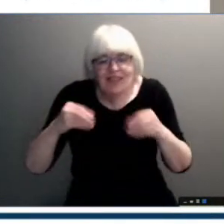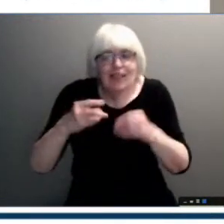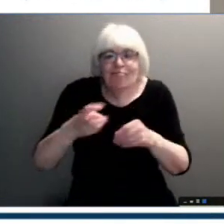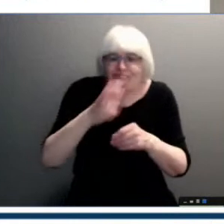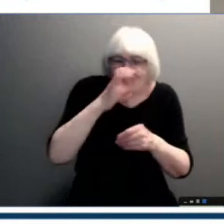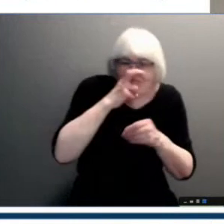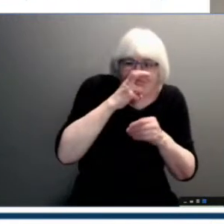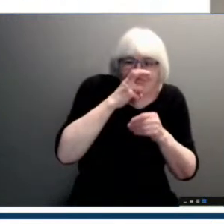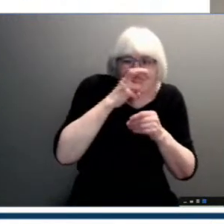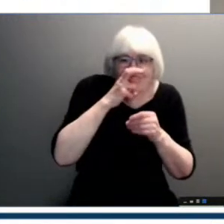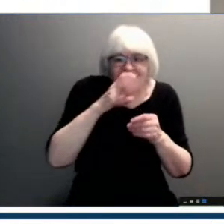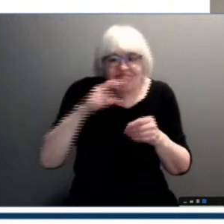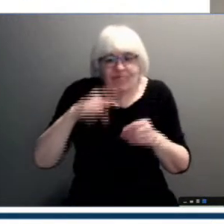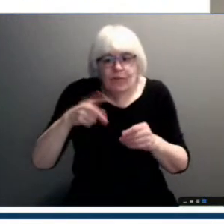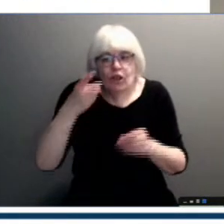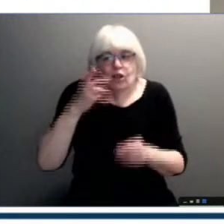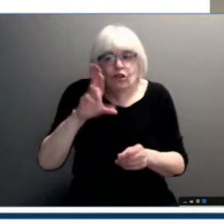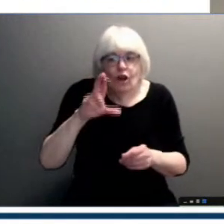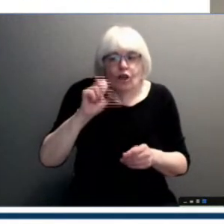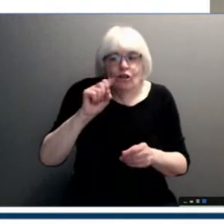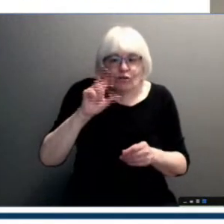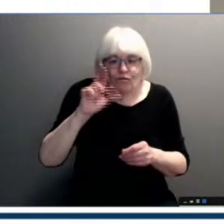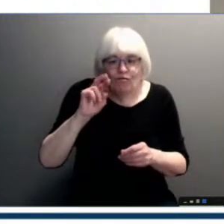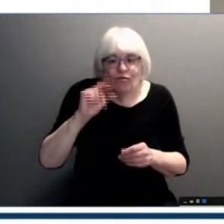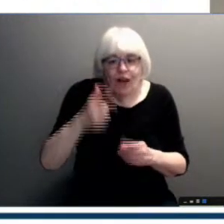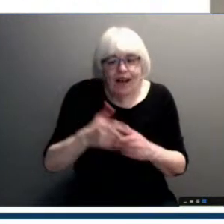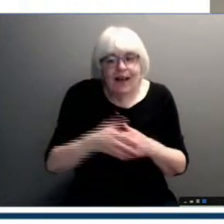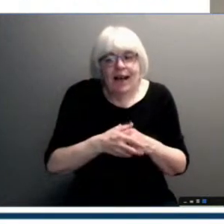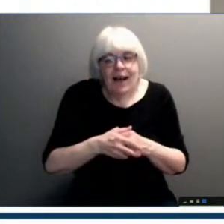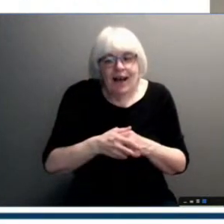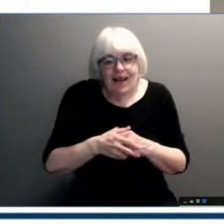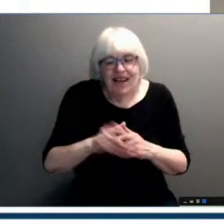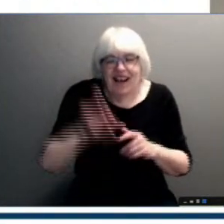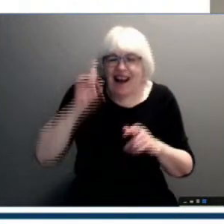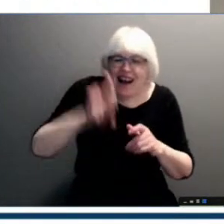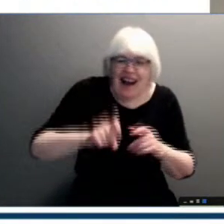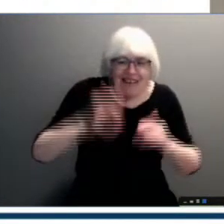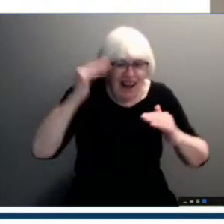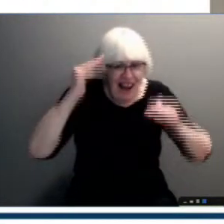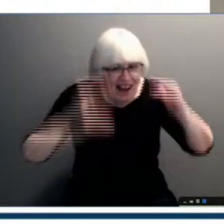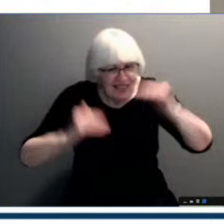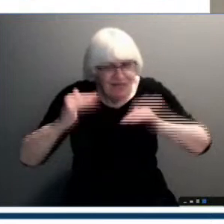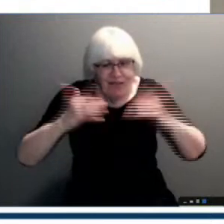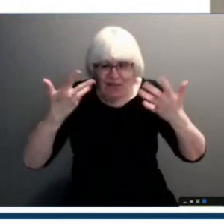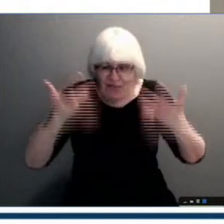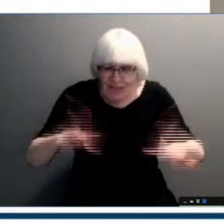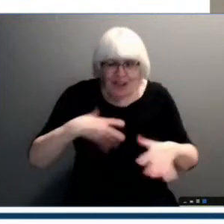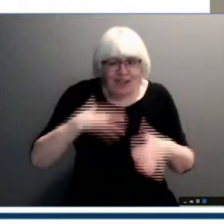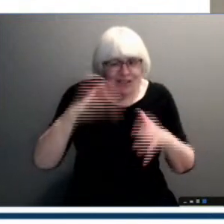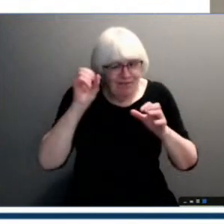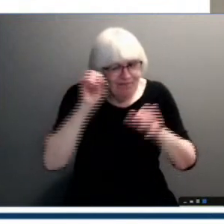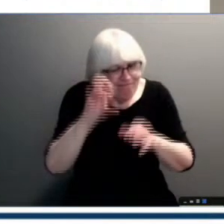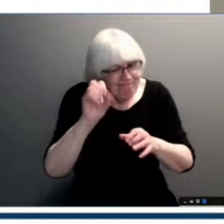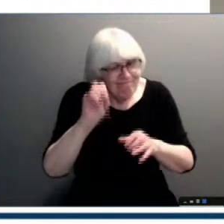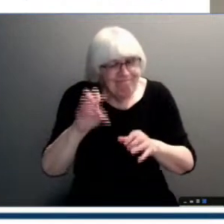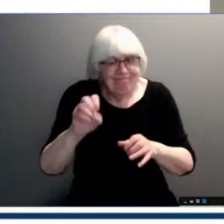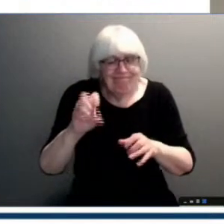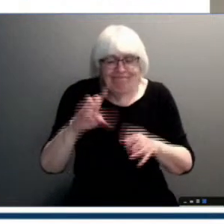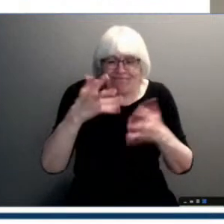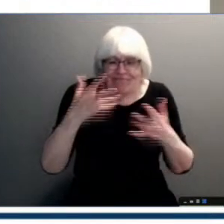you say, closing schools, as we know, we've learned the last 2 years, closing schools has a significant impact